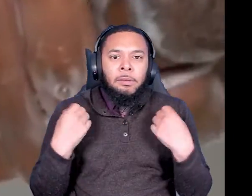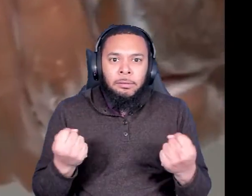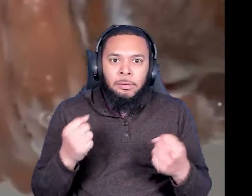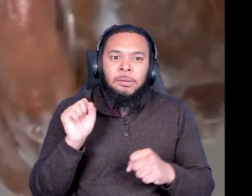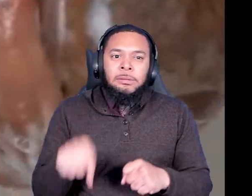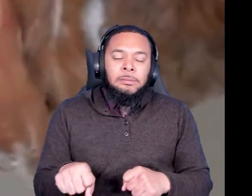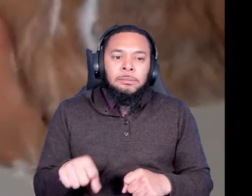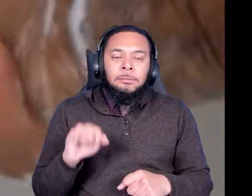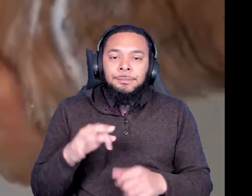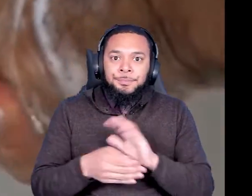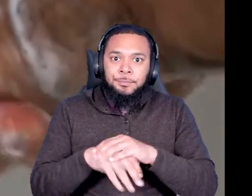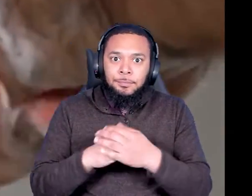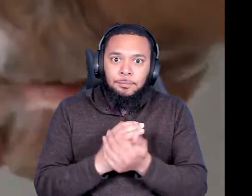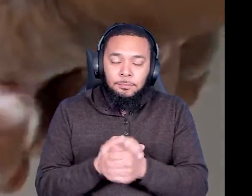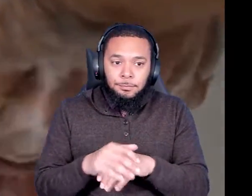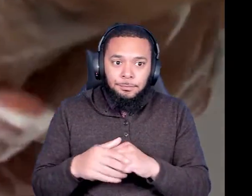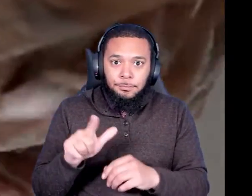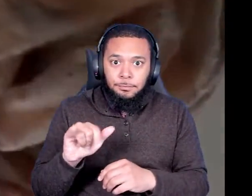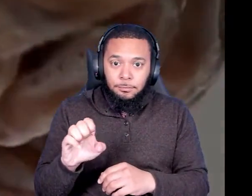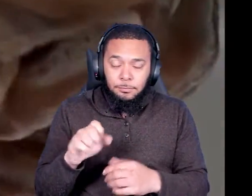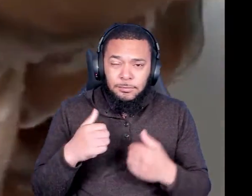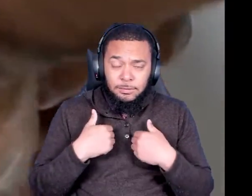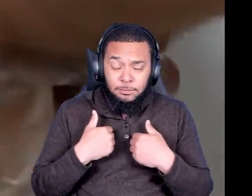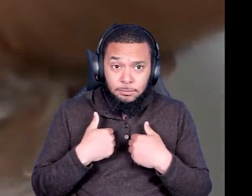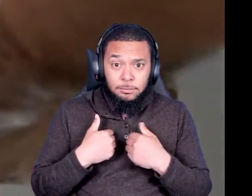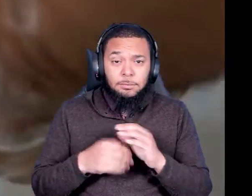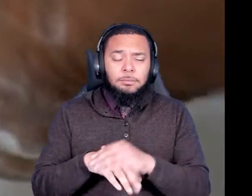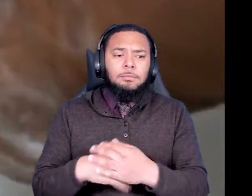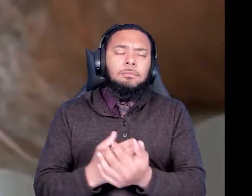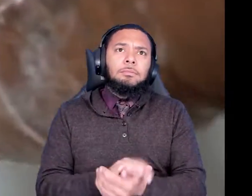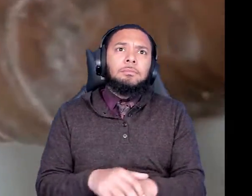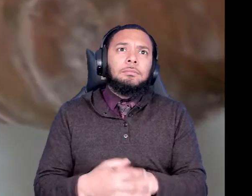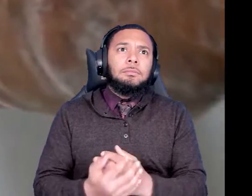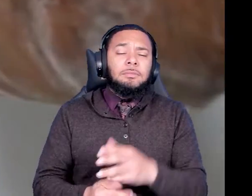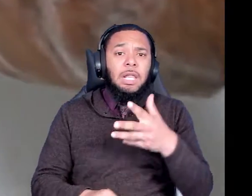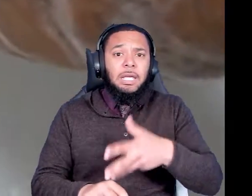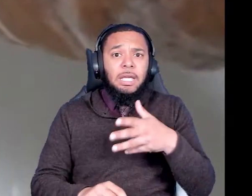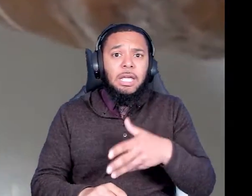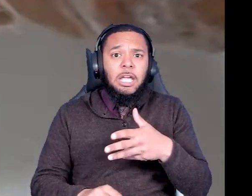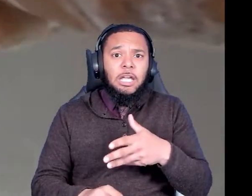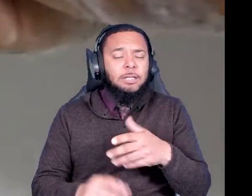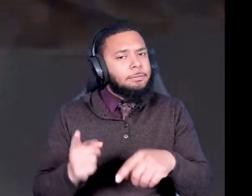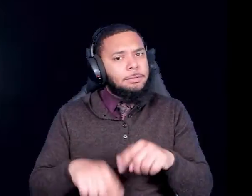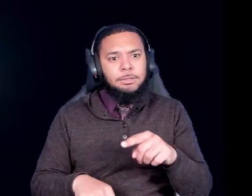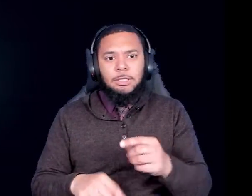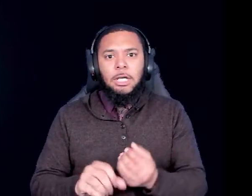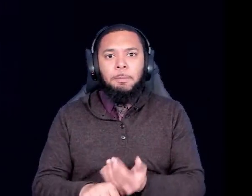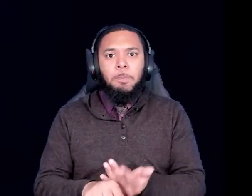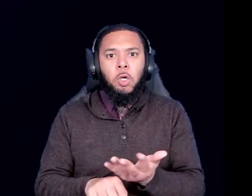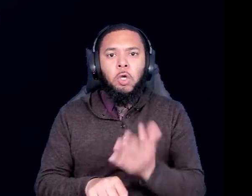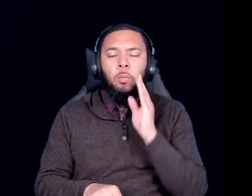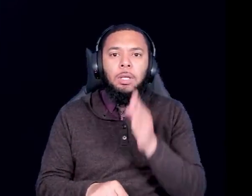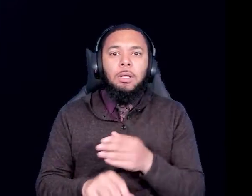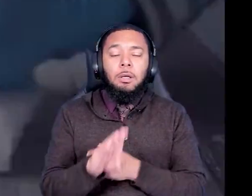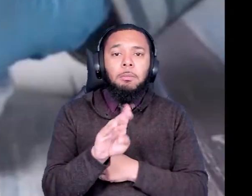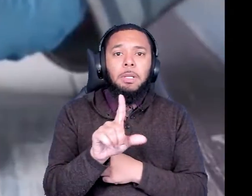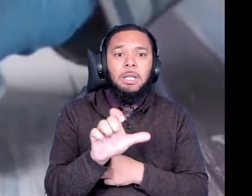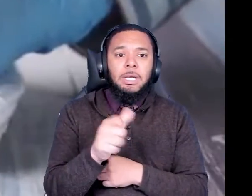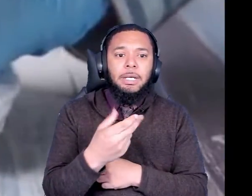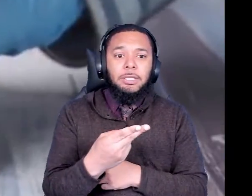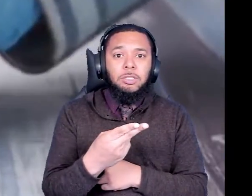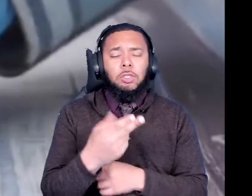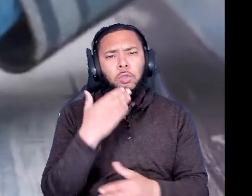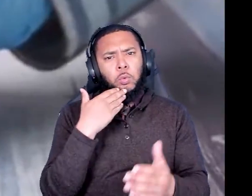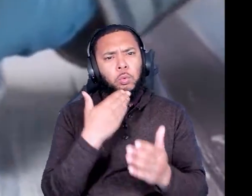soap, you have to be careful not to leave it on your skin for too long because it will burn. And then also bleach, right? Bleach is a great